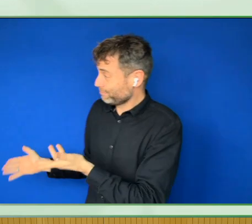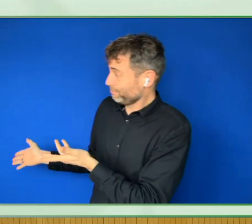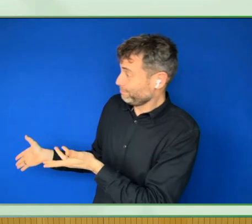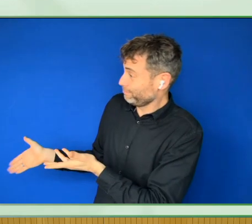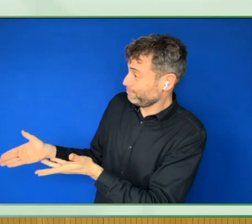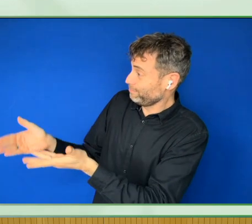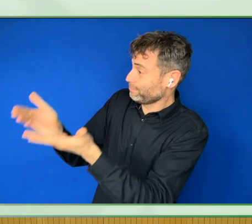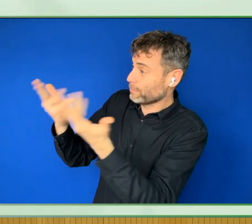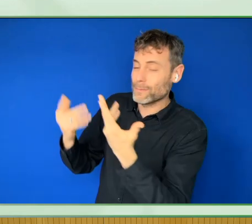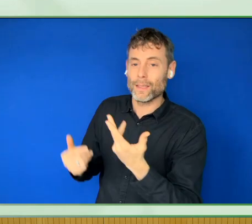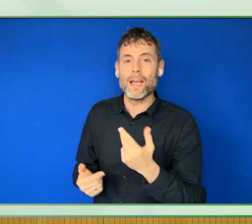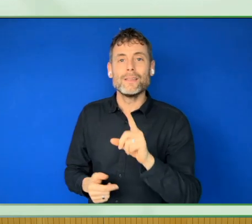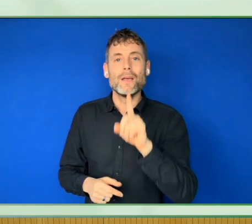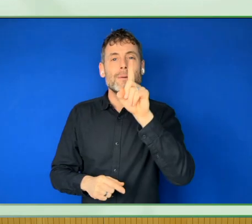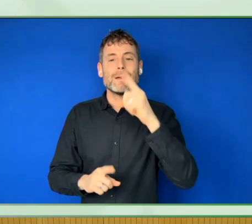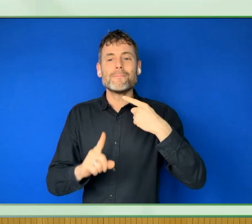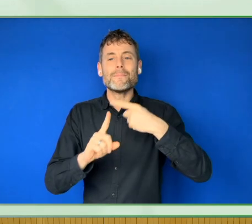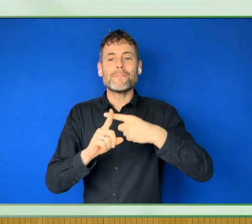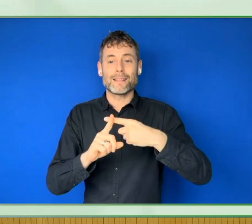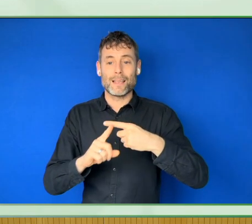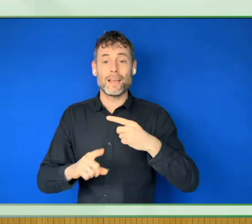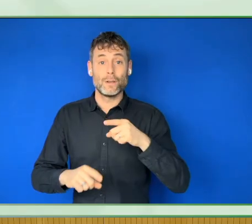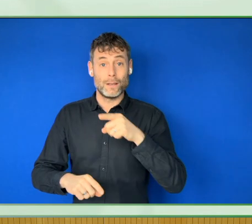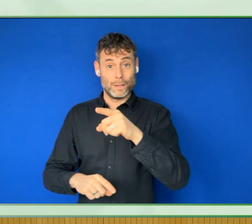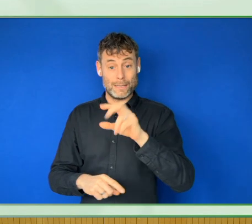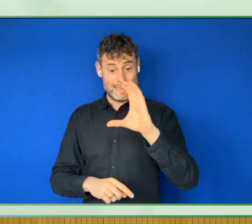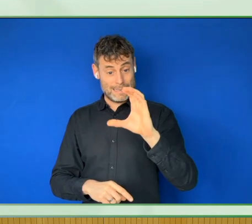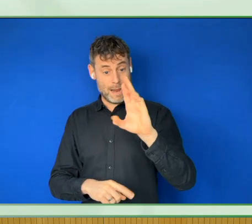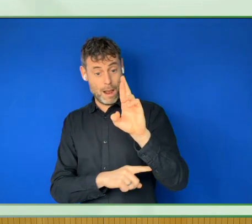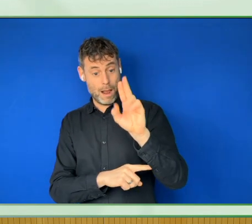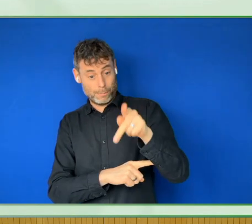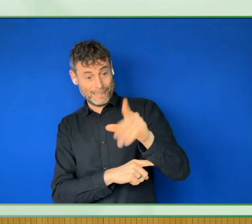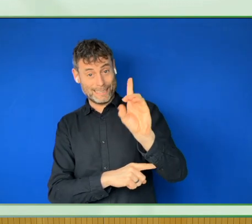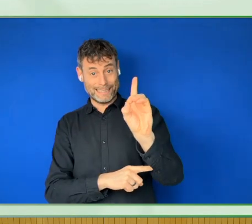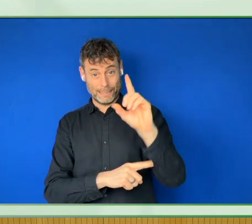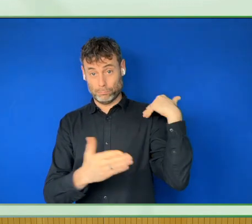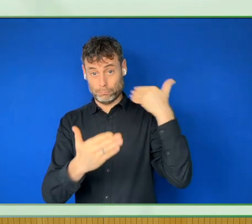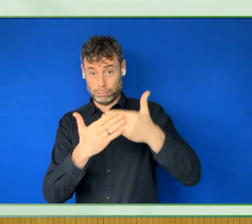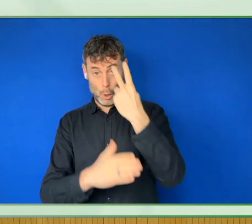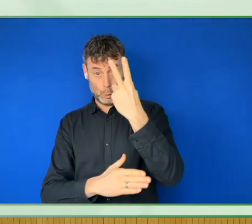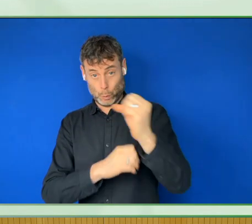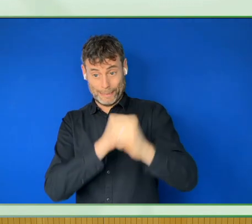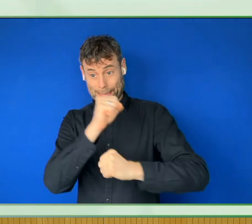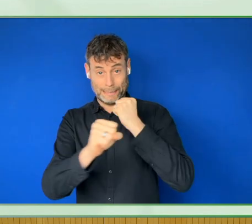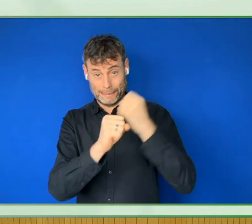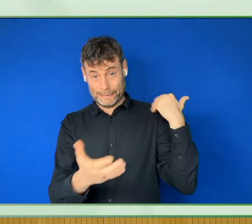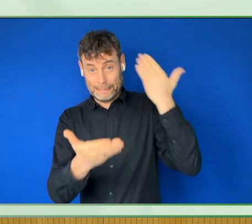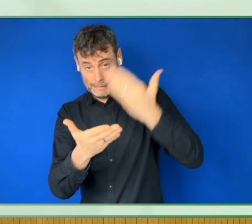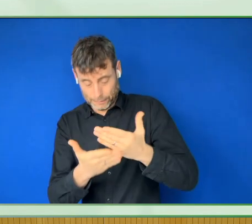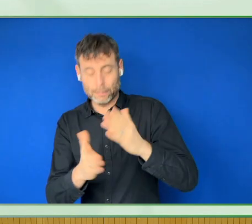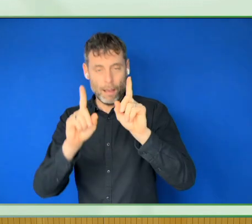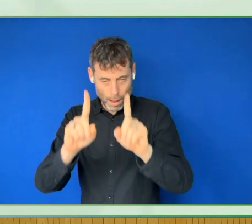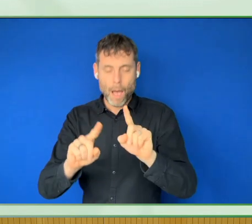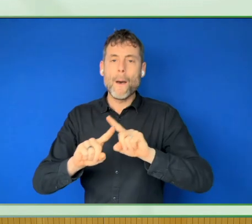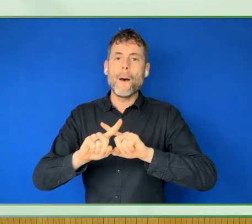years either. We all know the same old story. It's different people come in, different strategies come in, priorities change. So